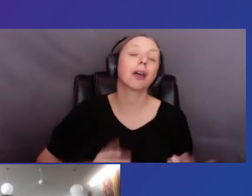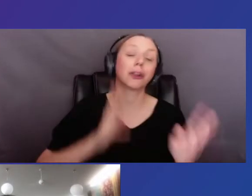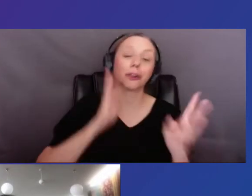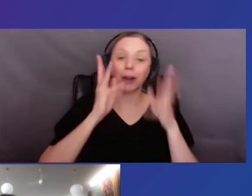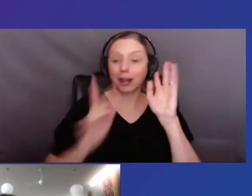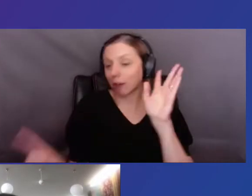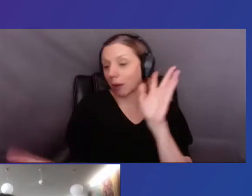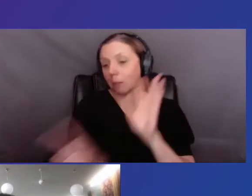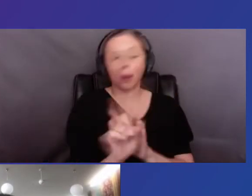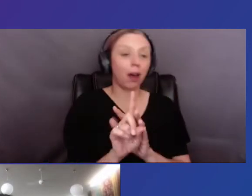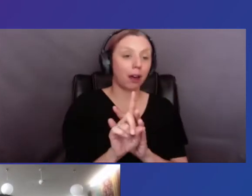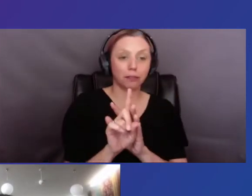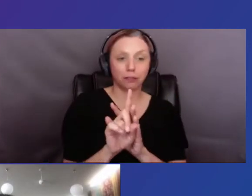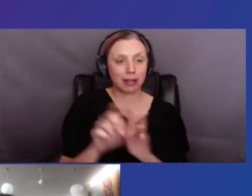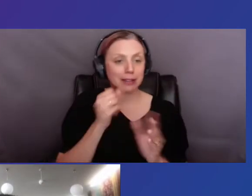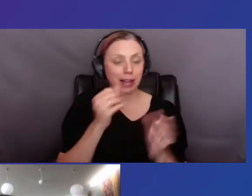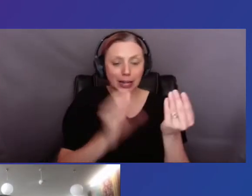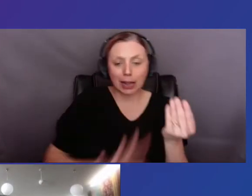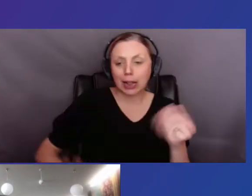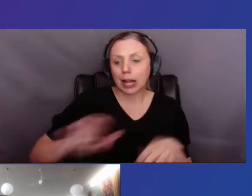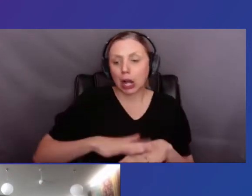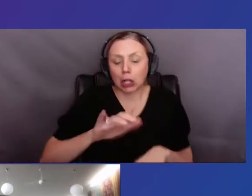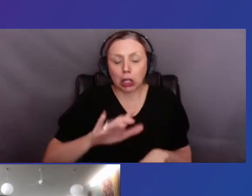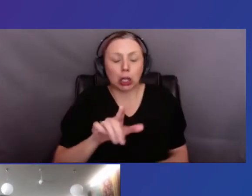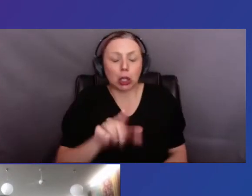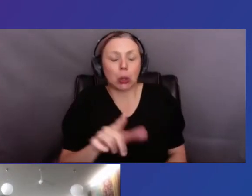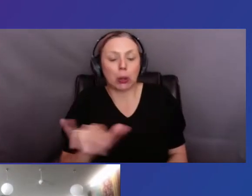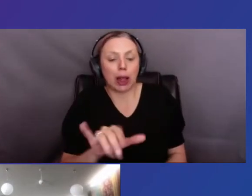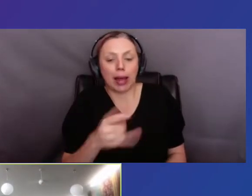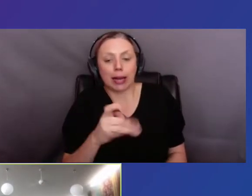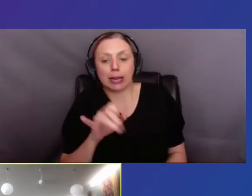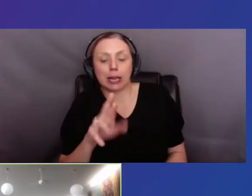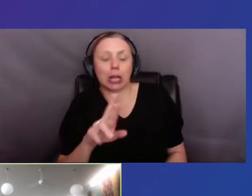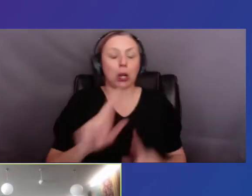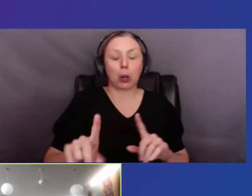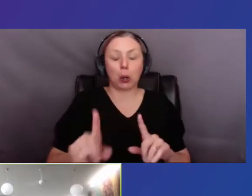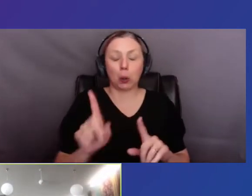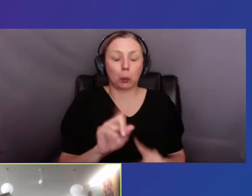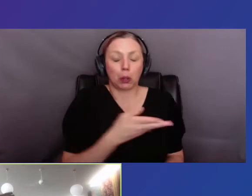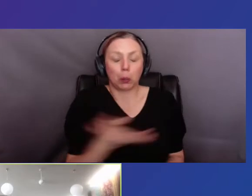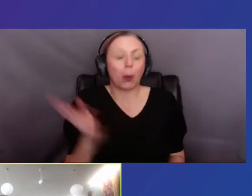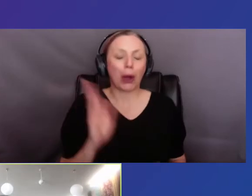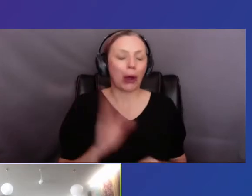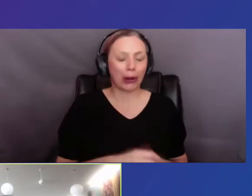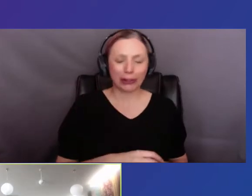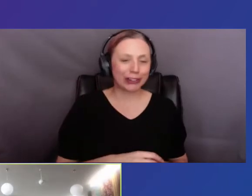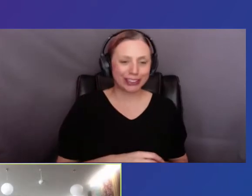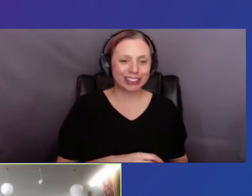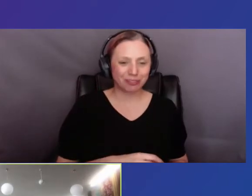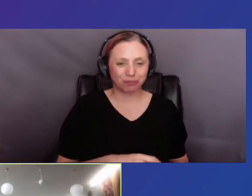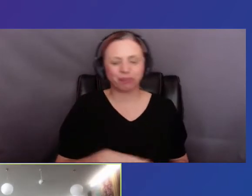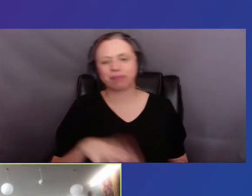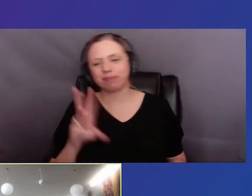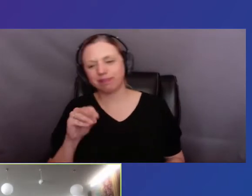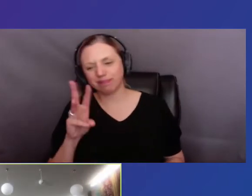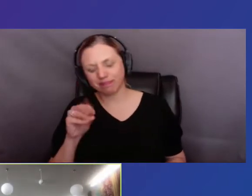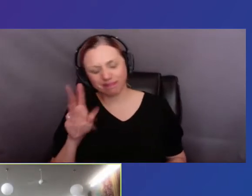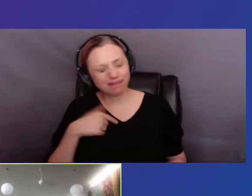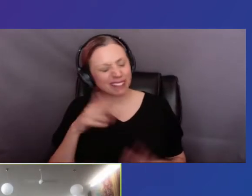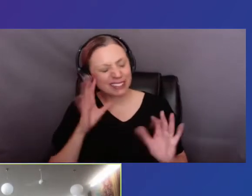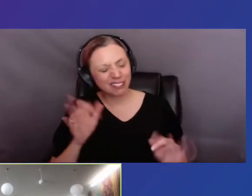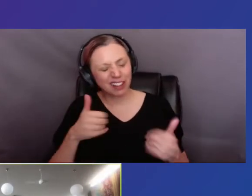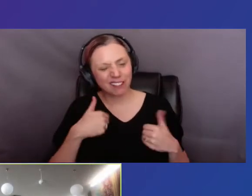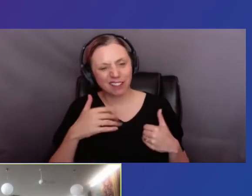and land on you like glitter, just wherever you are. Wow. Yeah, I've definitely had that experience,